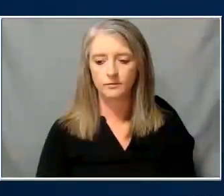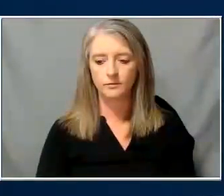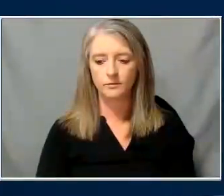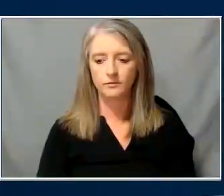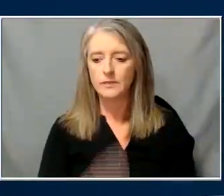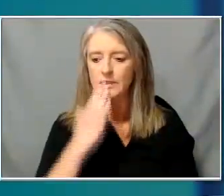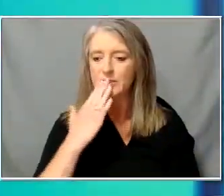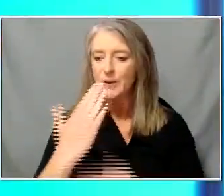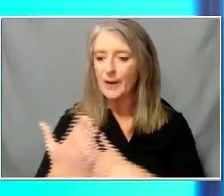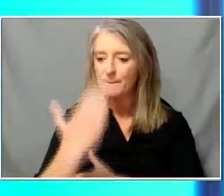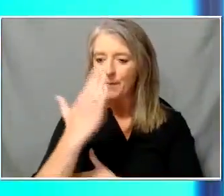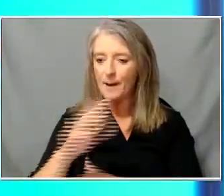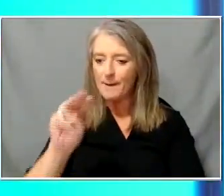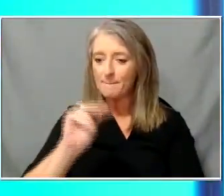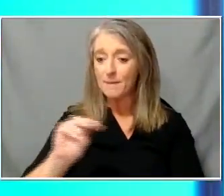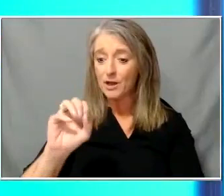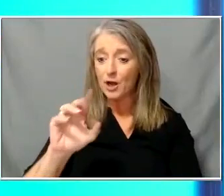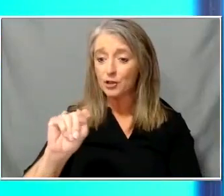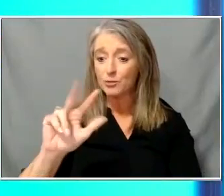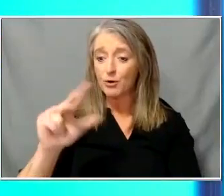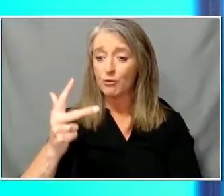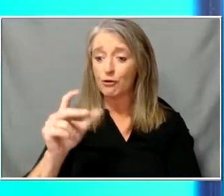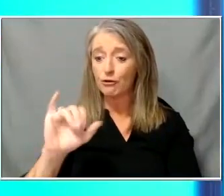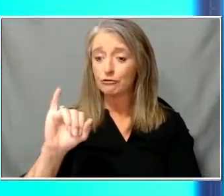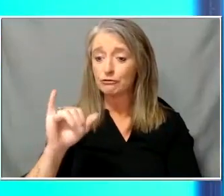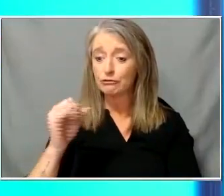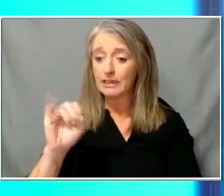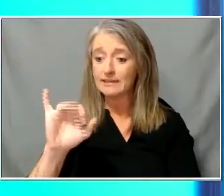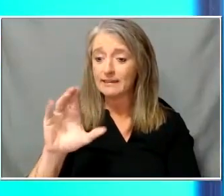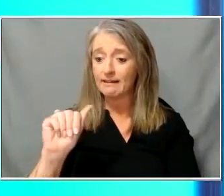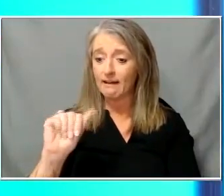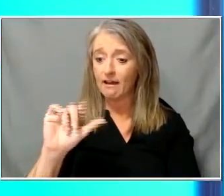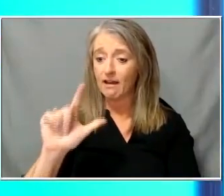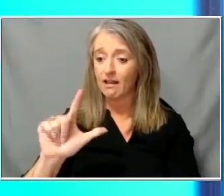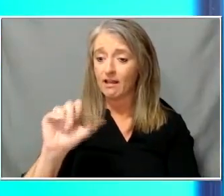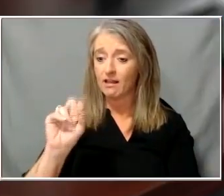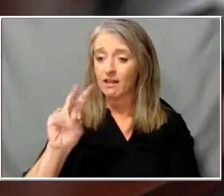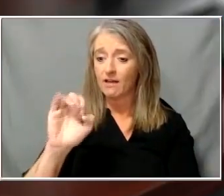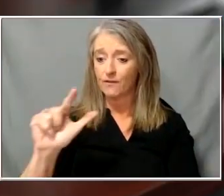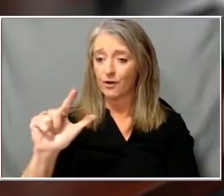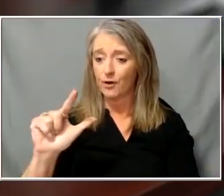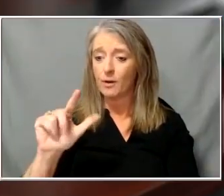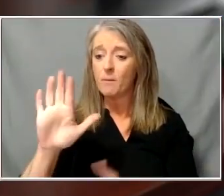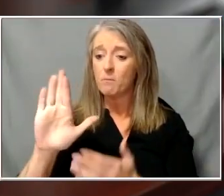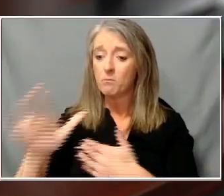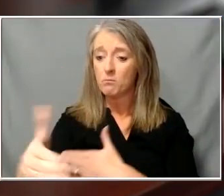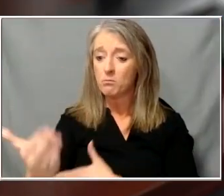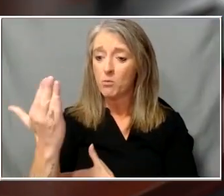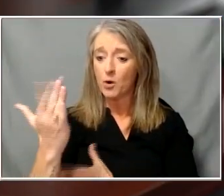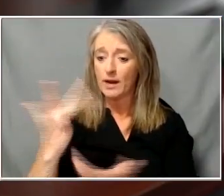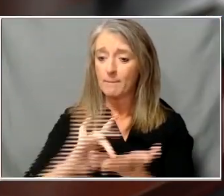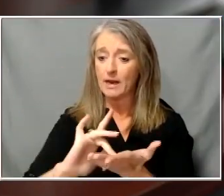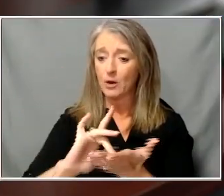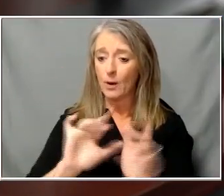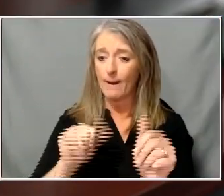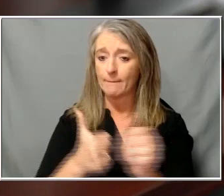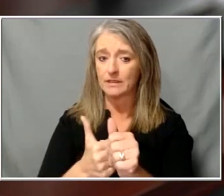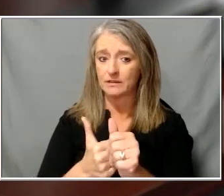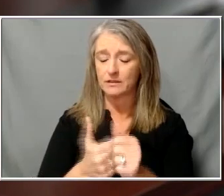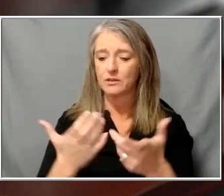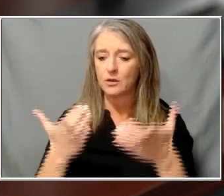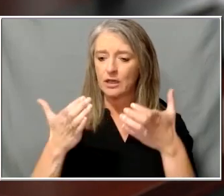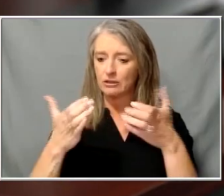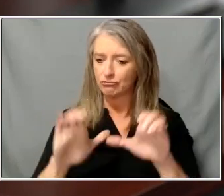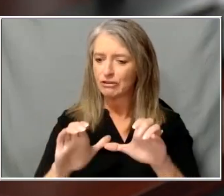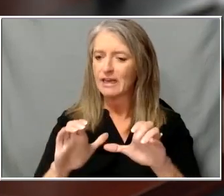Good morning. It is Monday, October 3rd. I'm Jessica Lovell. Coming up today on the Morning Medical Update. There's always a chance that cancer